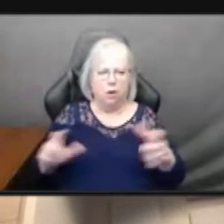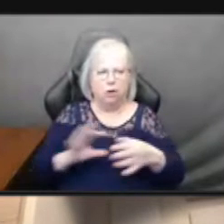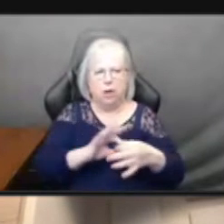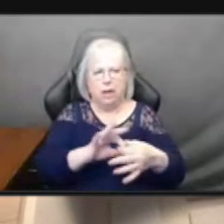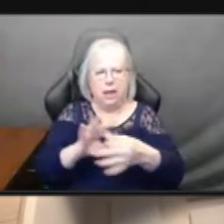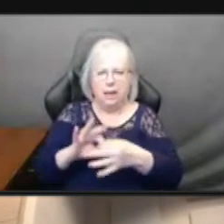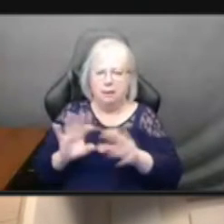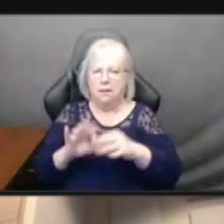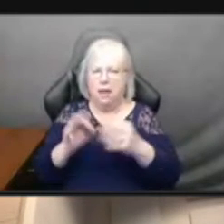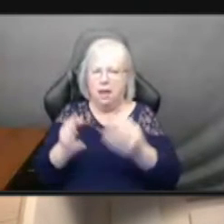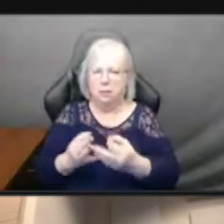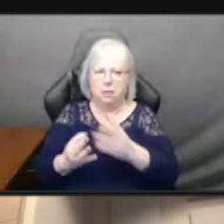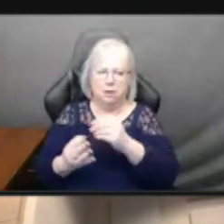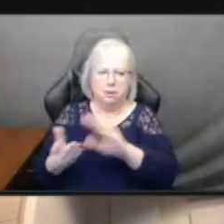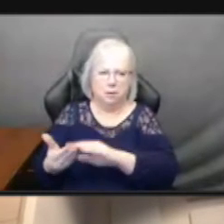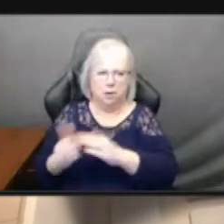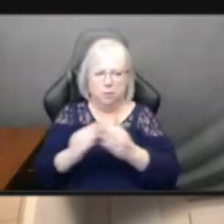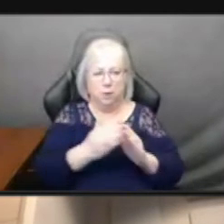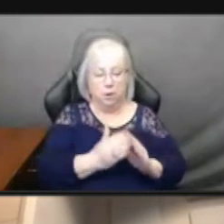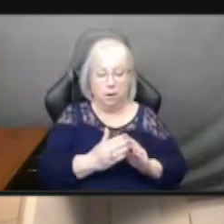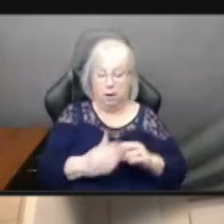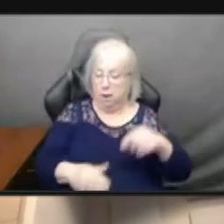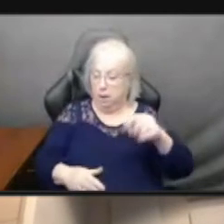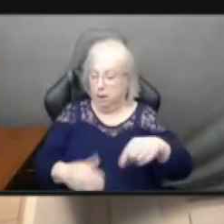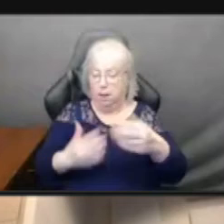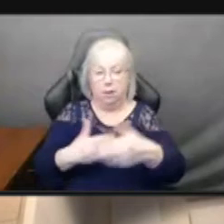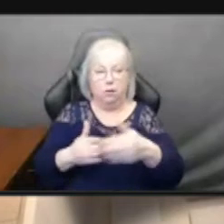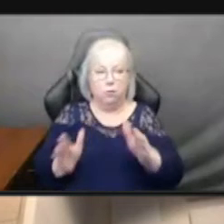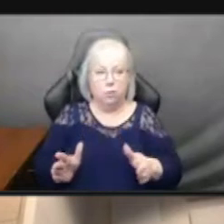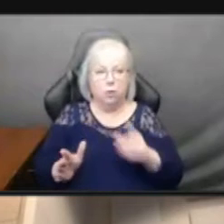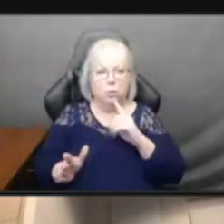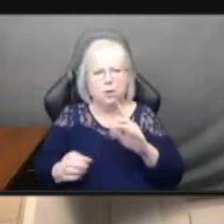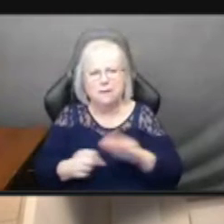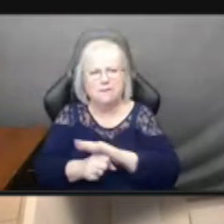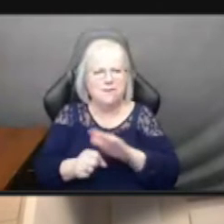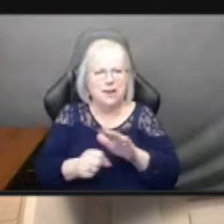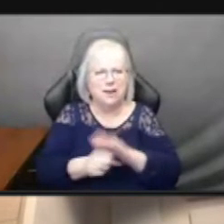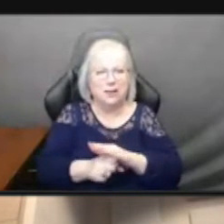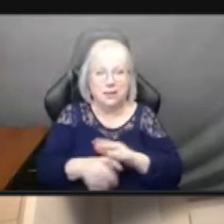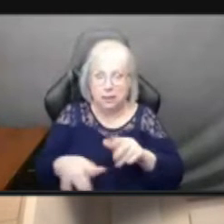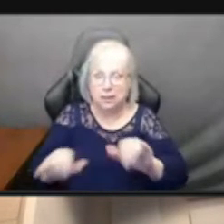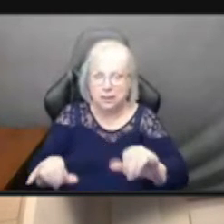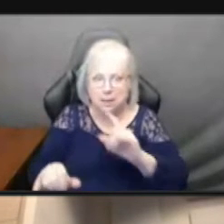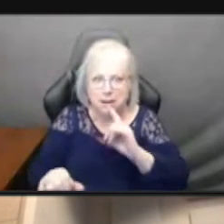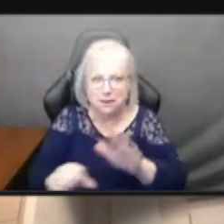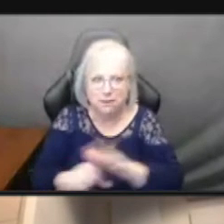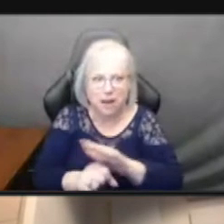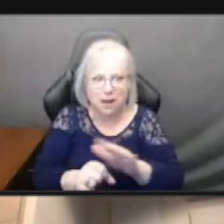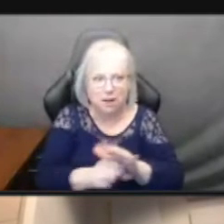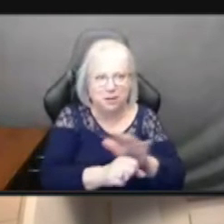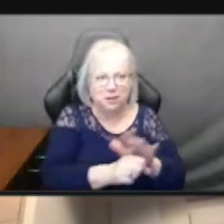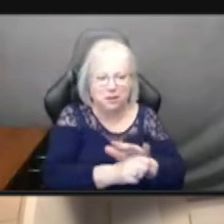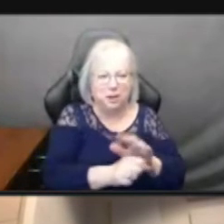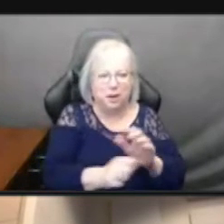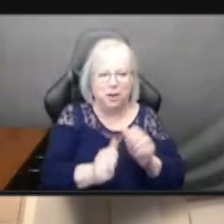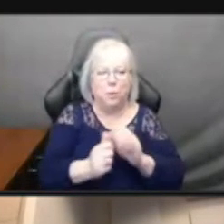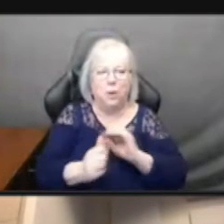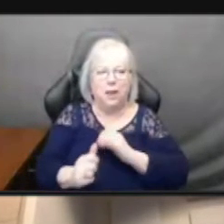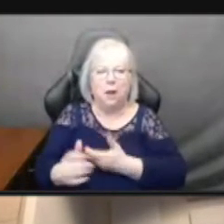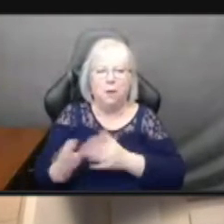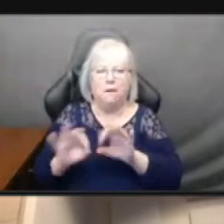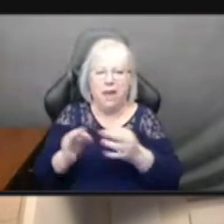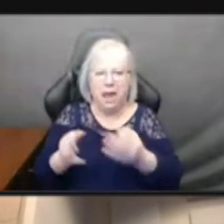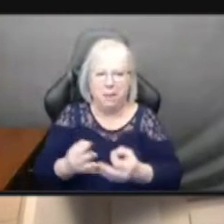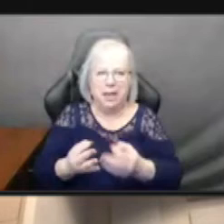community. This room was filled, still is filled, with our family and